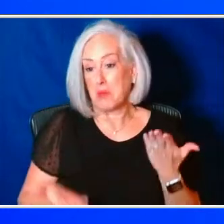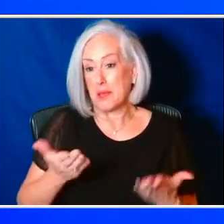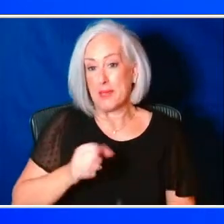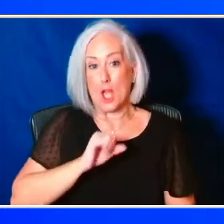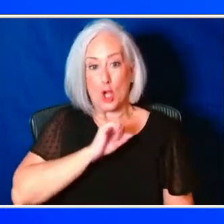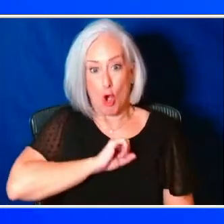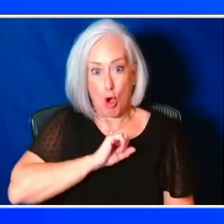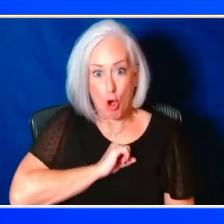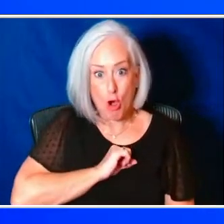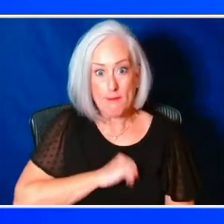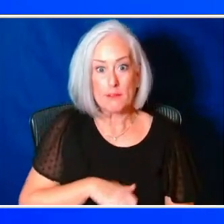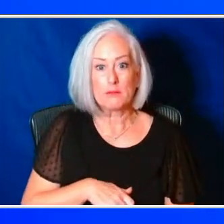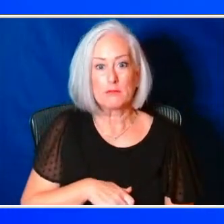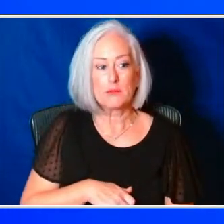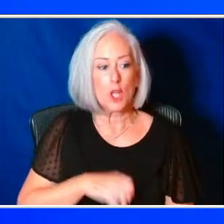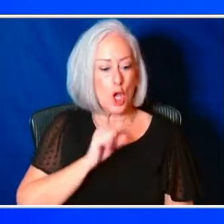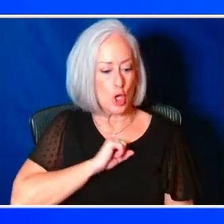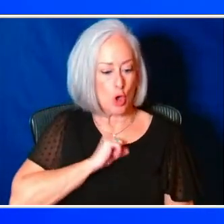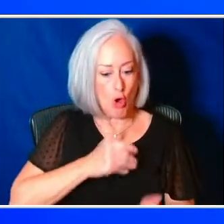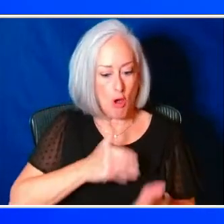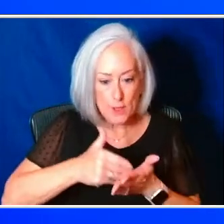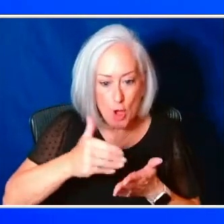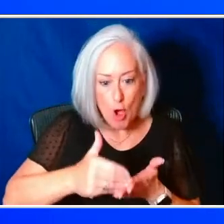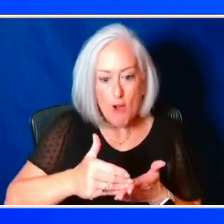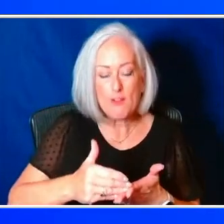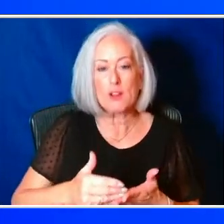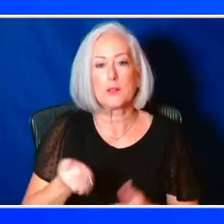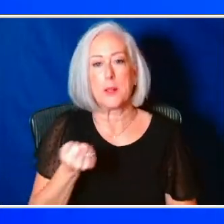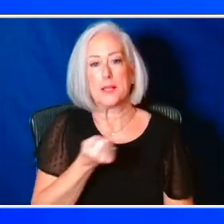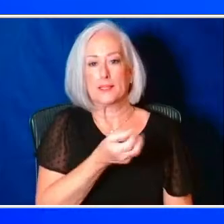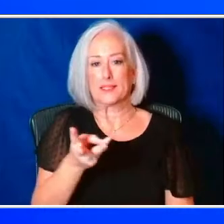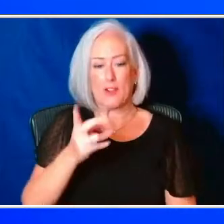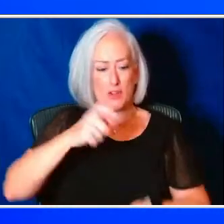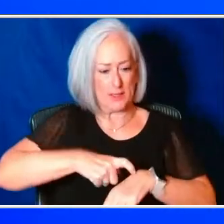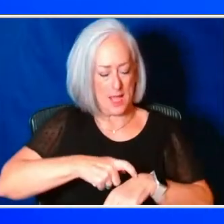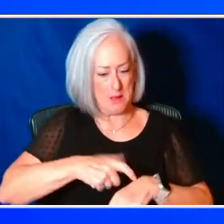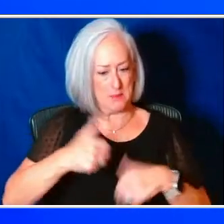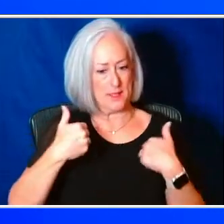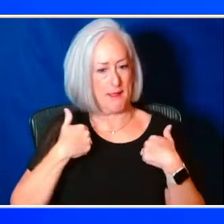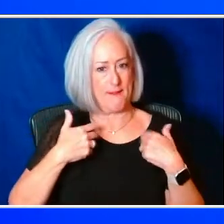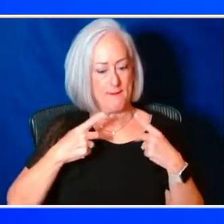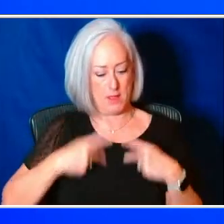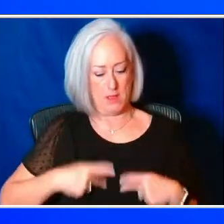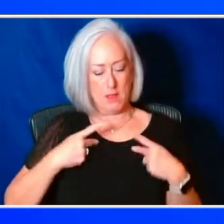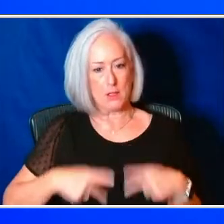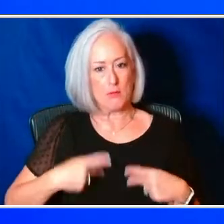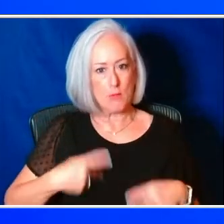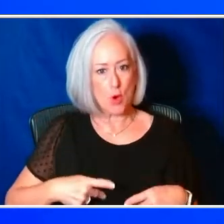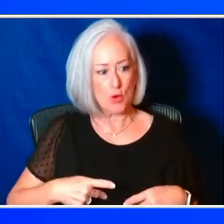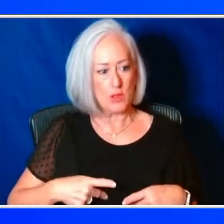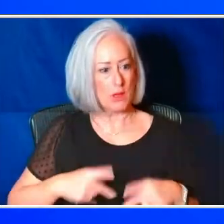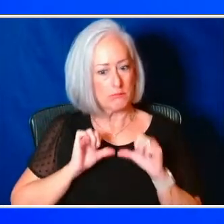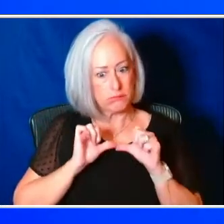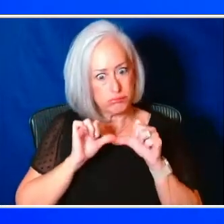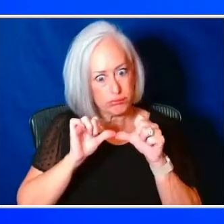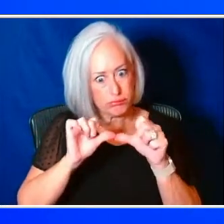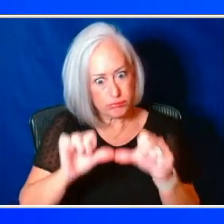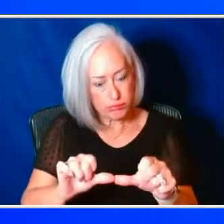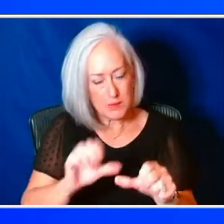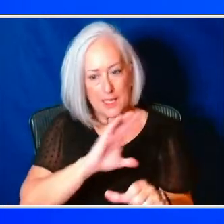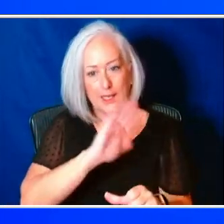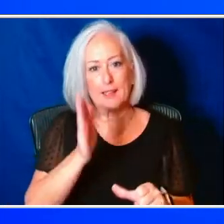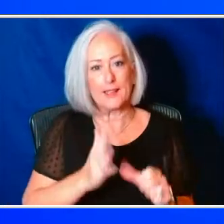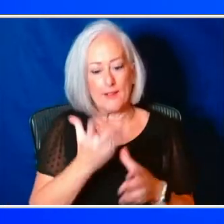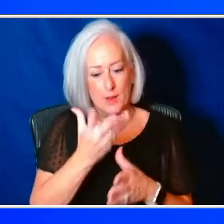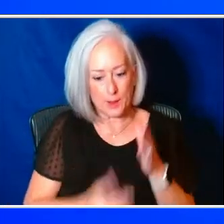had multiple pneumonias, and you're really not understanding why that pneumonia is there, or the pneumonia never goes away. It could be something more severe, as coughing up